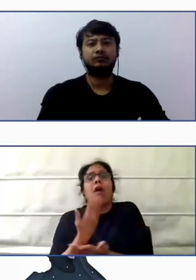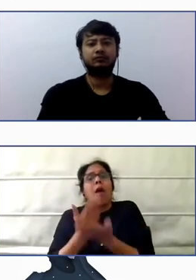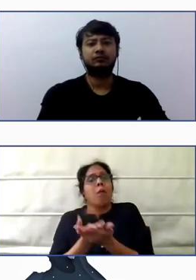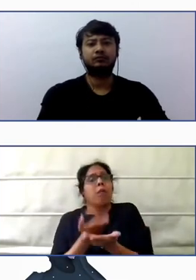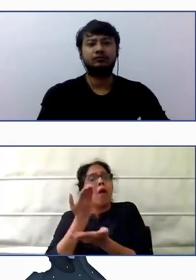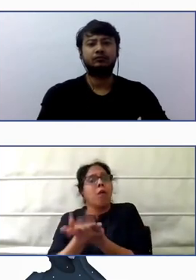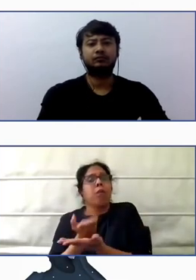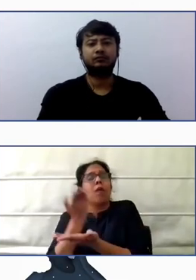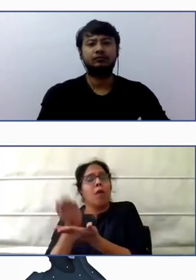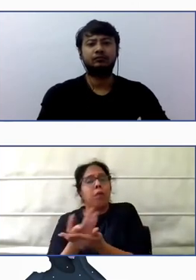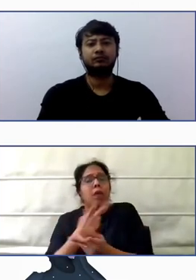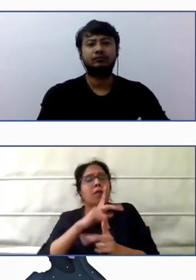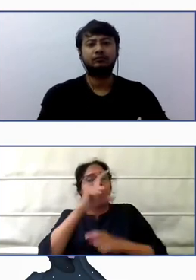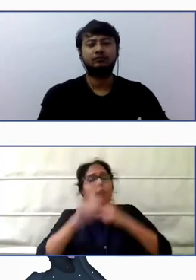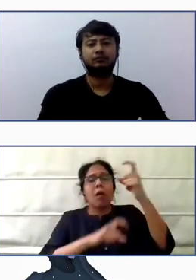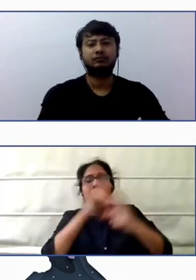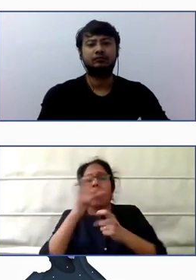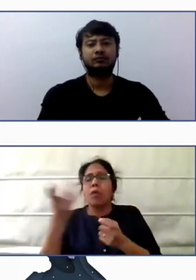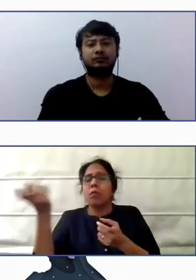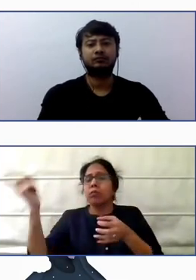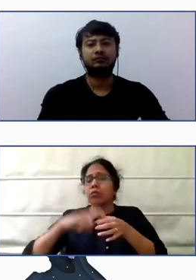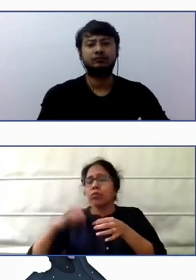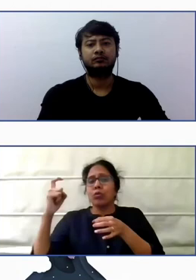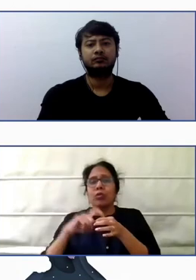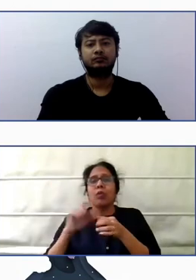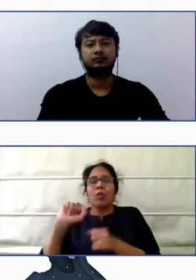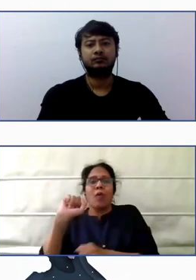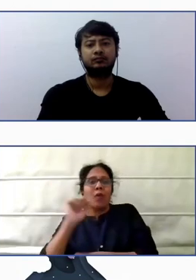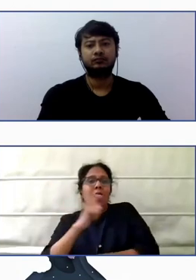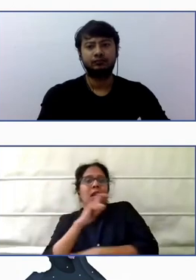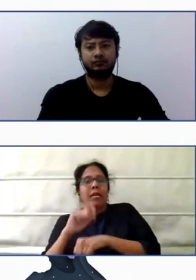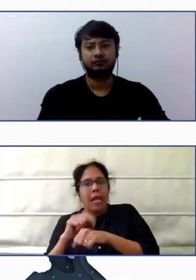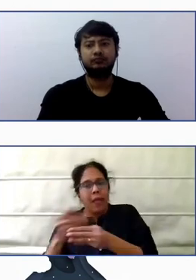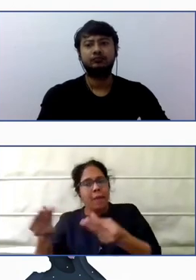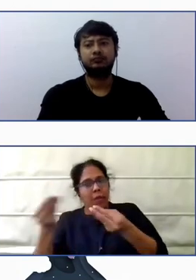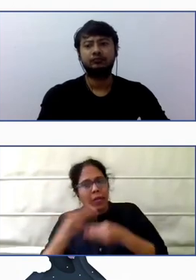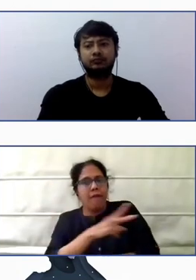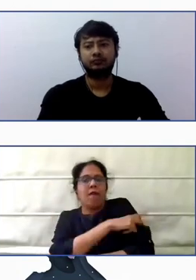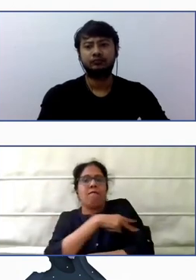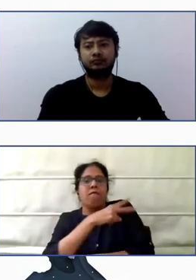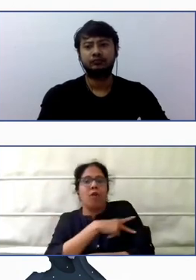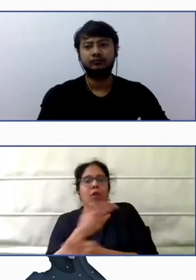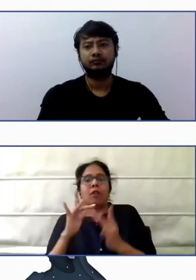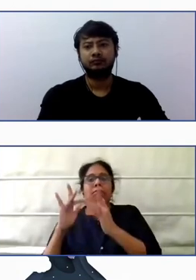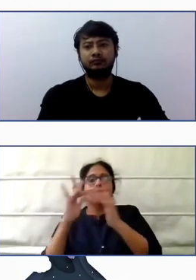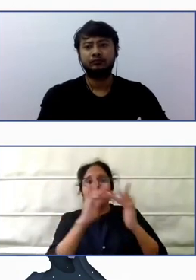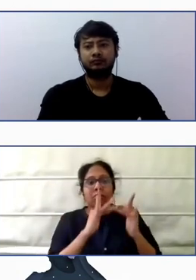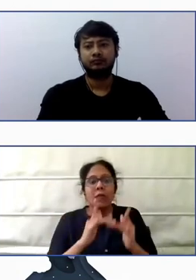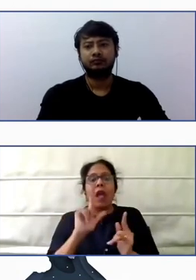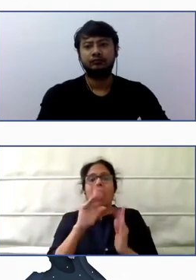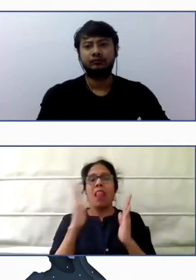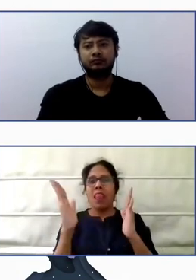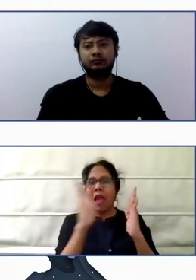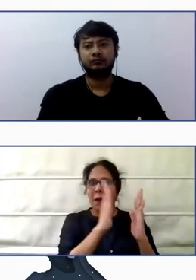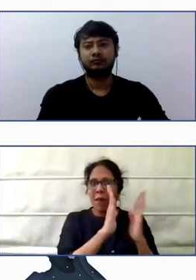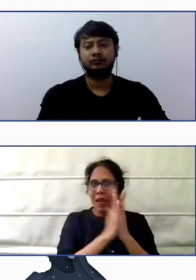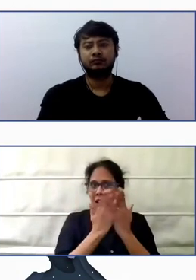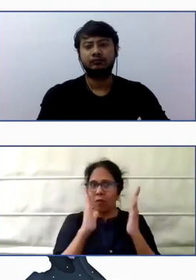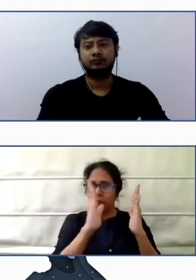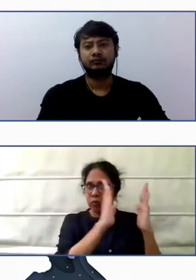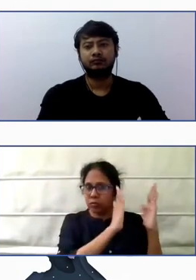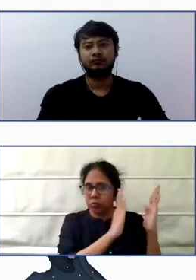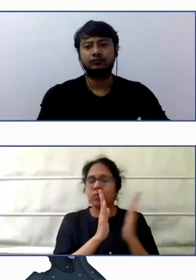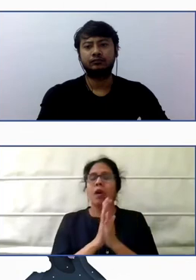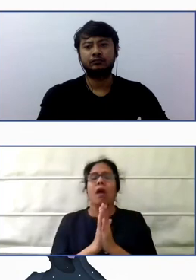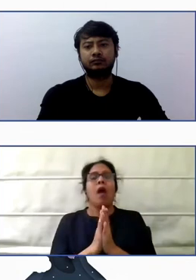corporates just to volunteer their time. You know, we could have a digital library set up where we now have thousands of